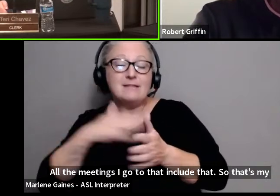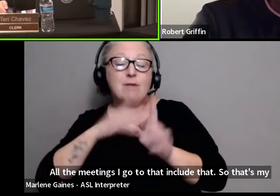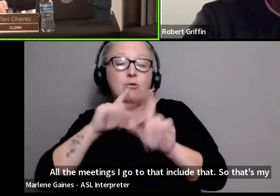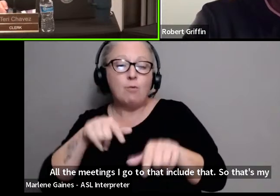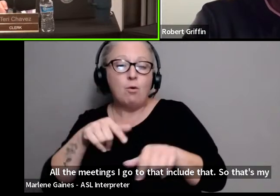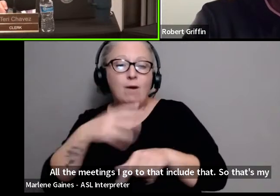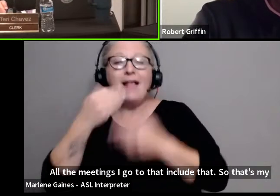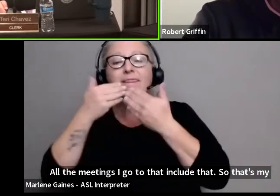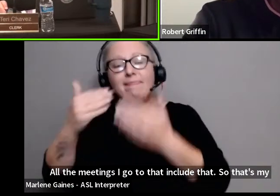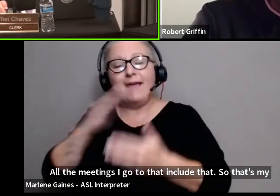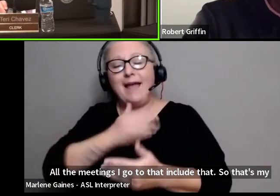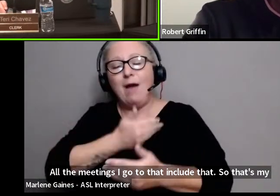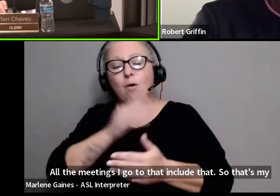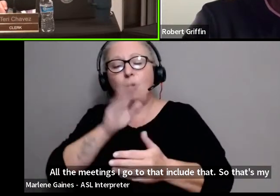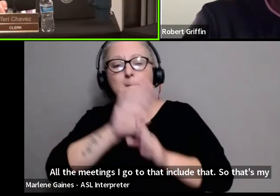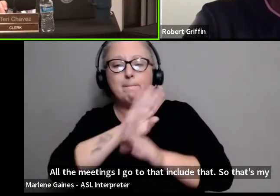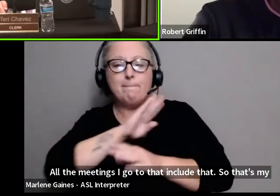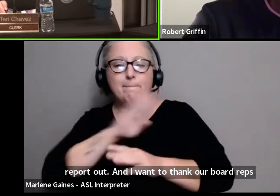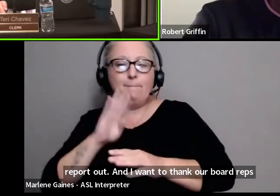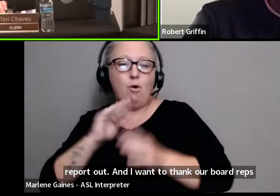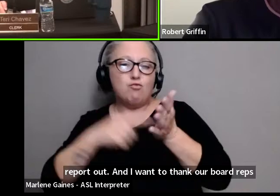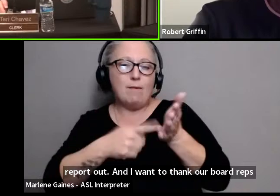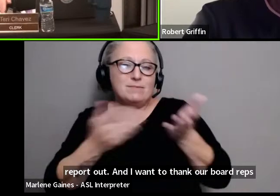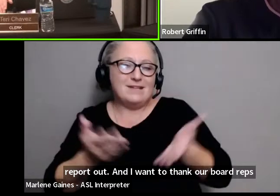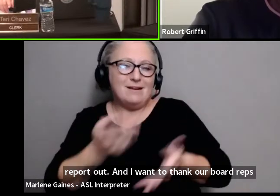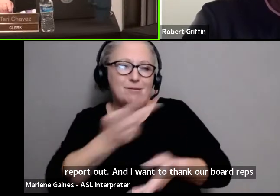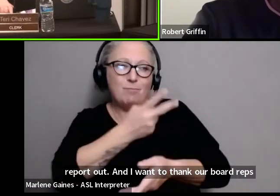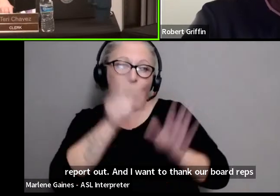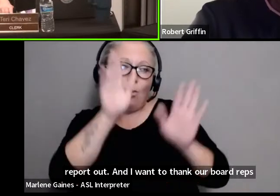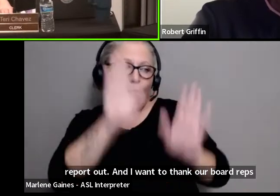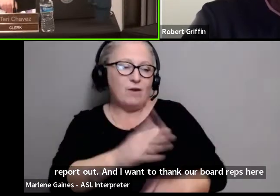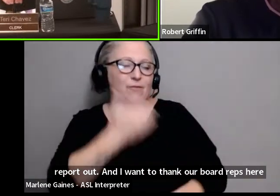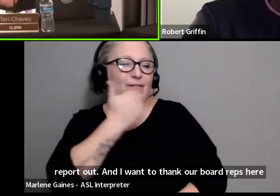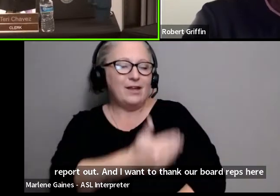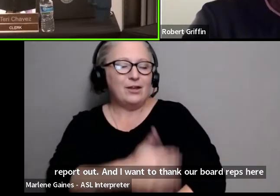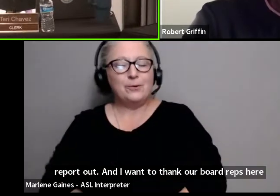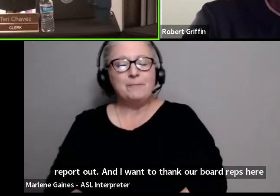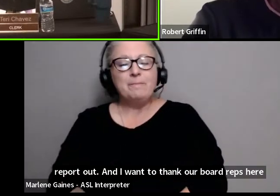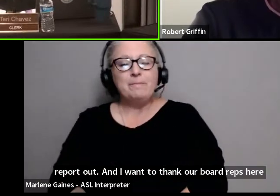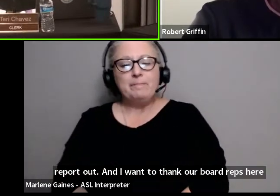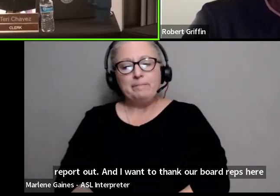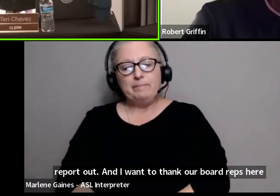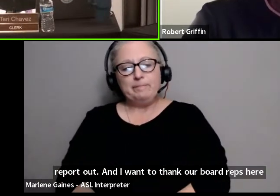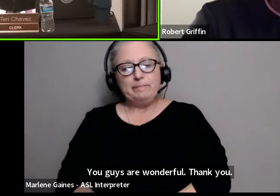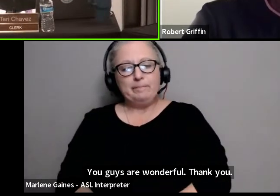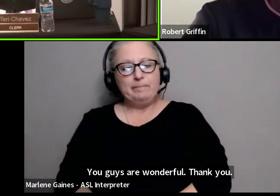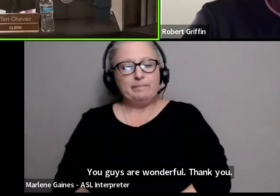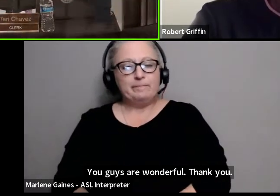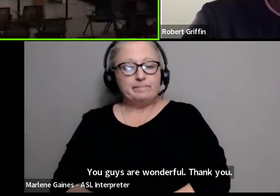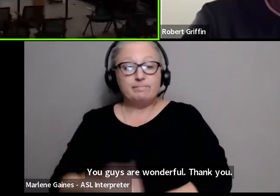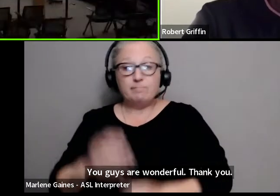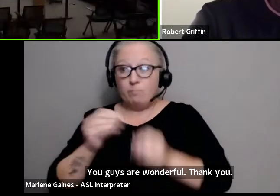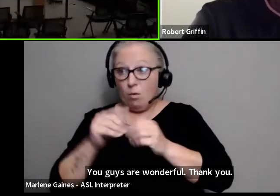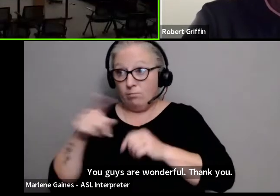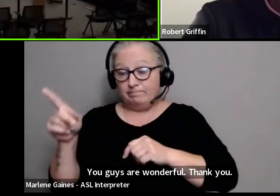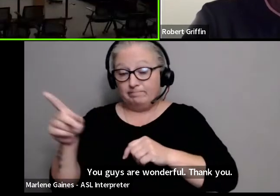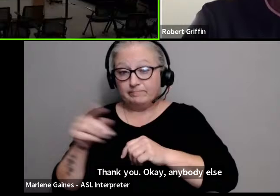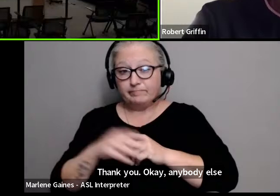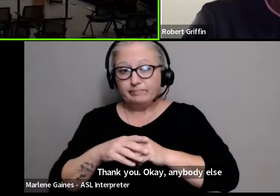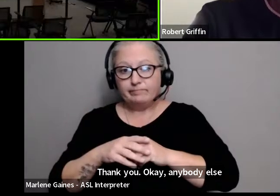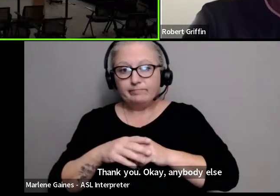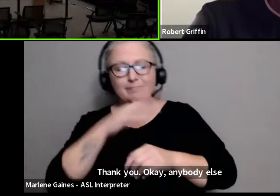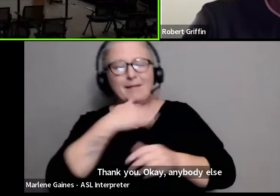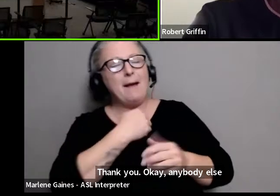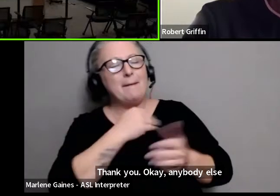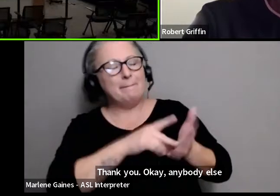And I want to thank our board reps here. You guys are wonderful. Thank you. Thank you. Okay, anybody else? I meant